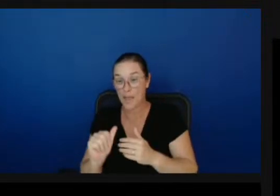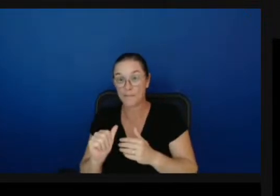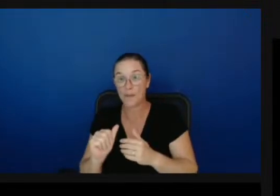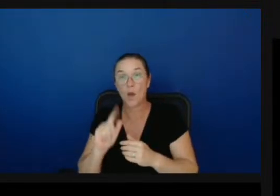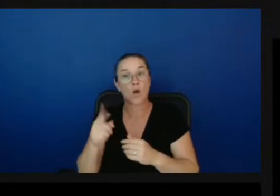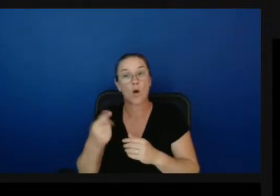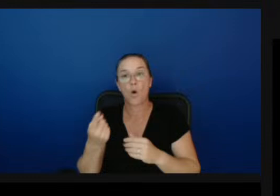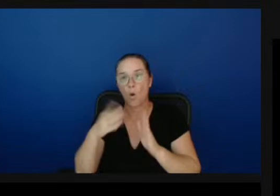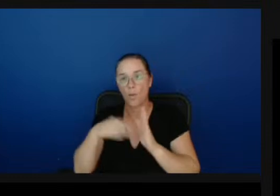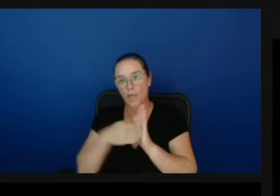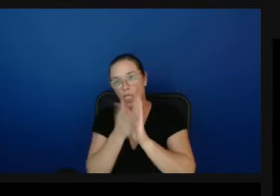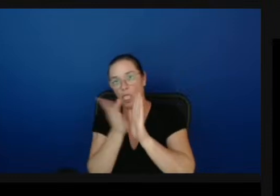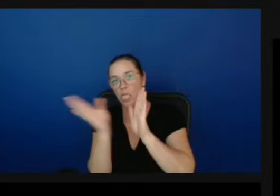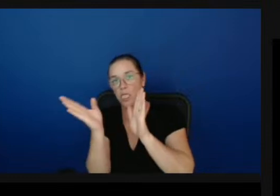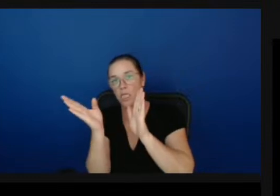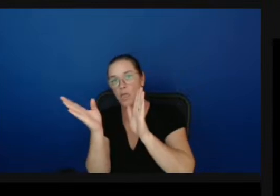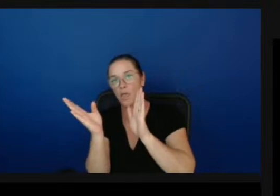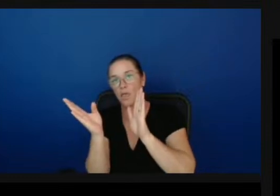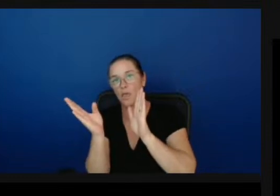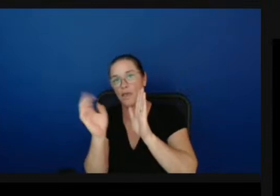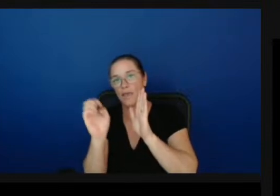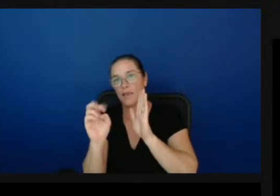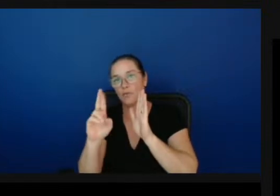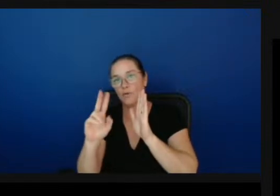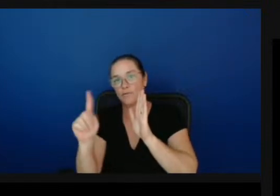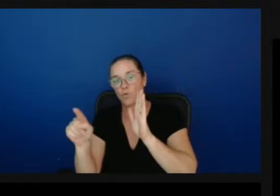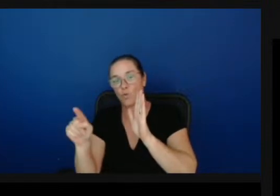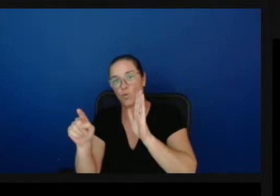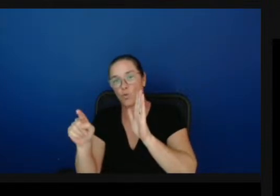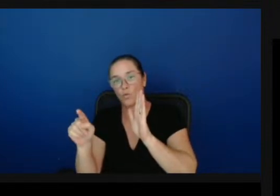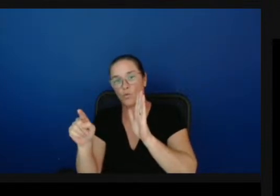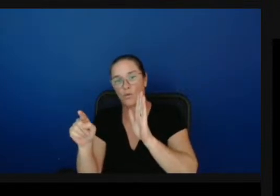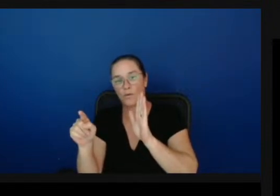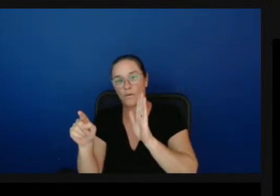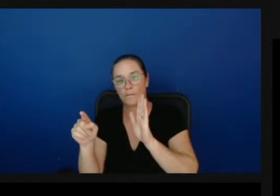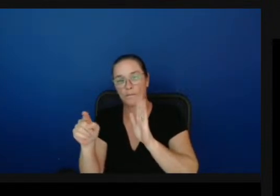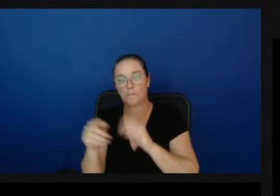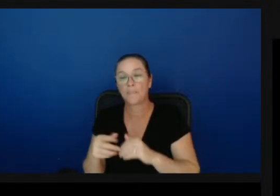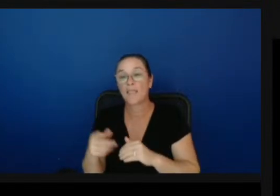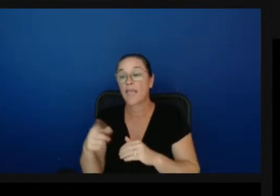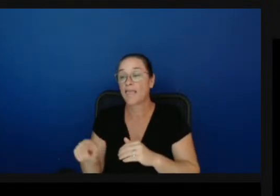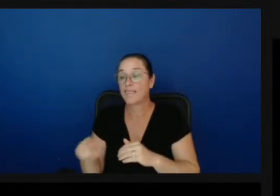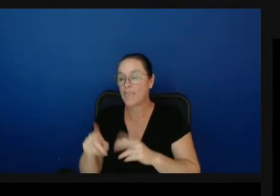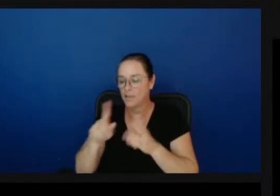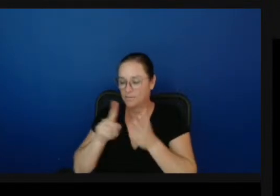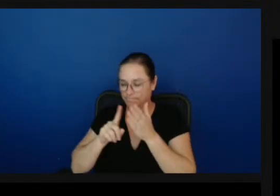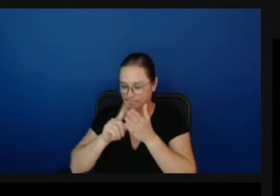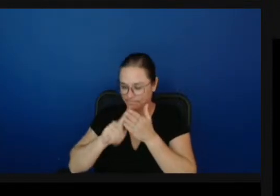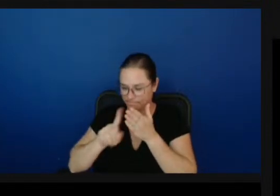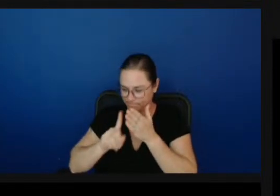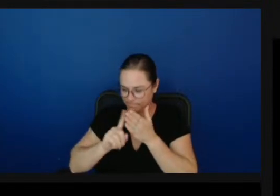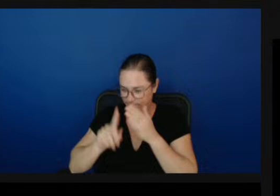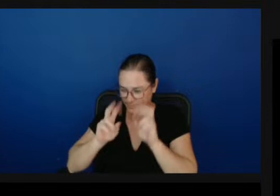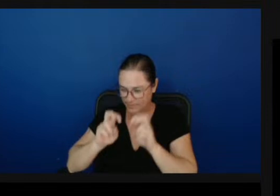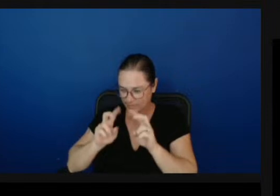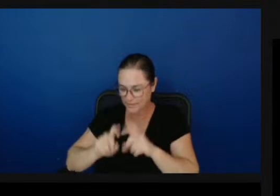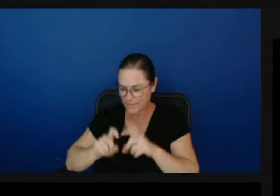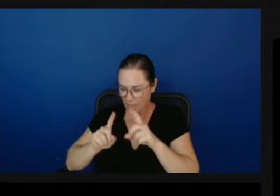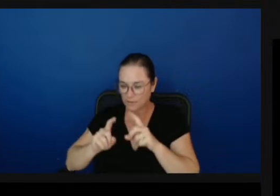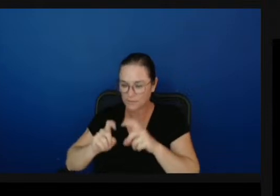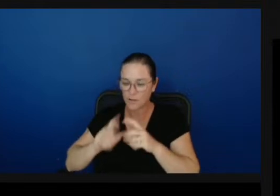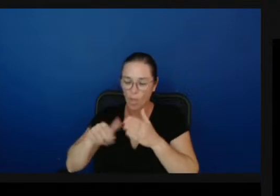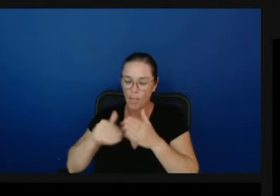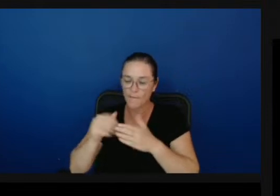zone. And this is all from after the fact, from trying to unmix the magmas, figure out what had to be there to mix to flush it out through.